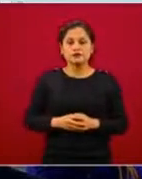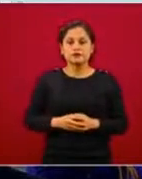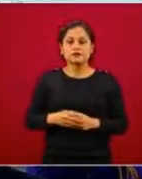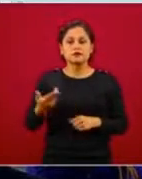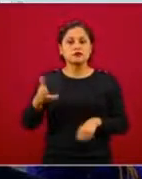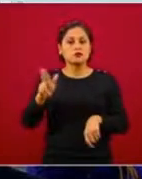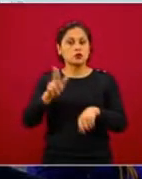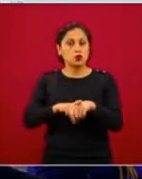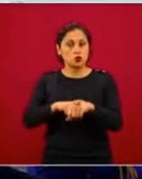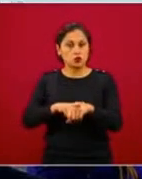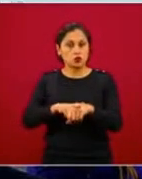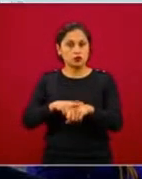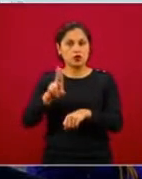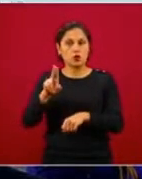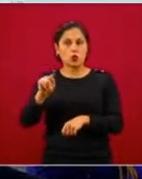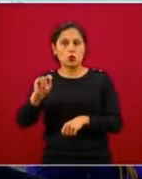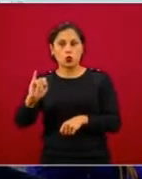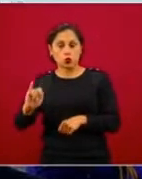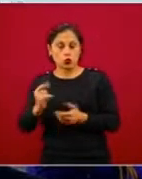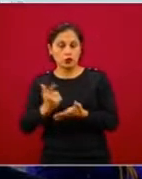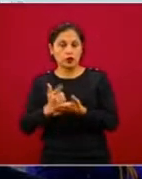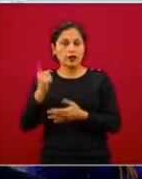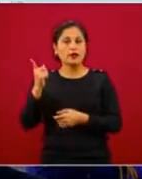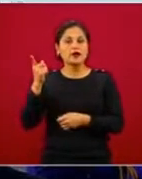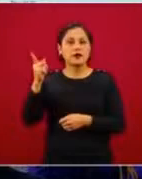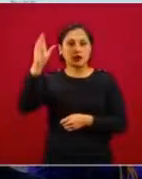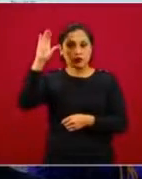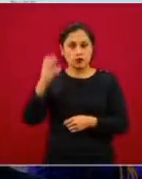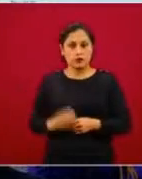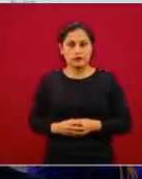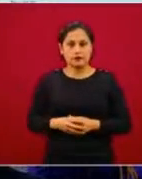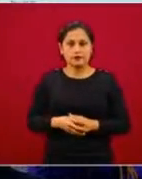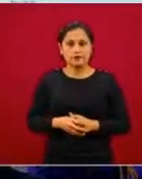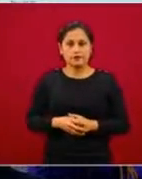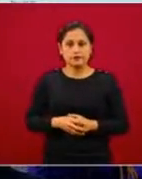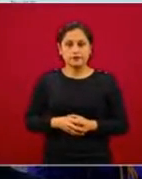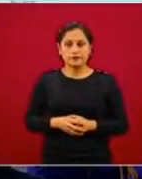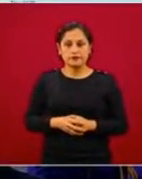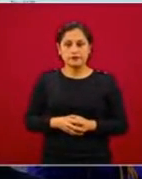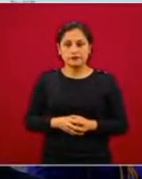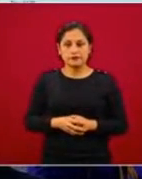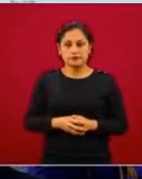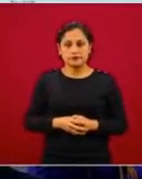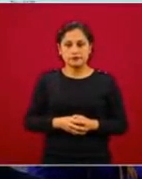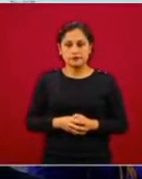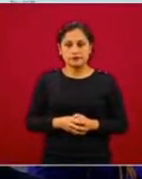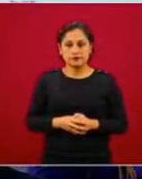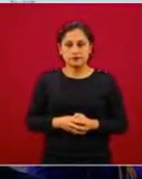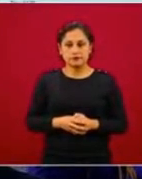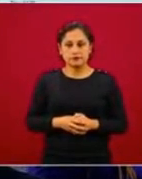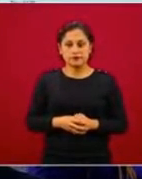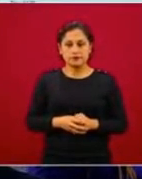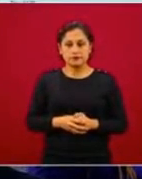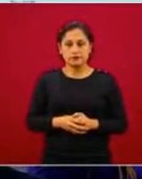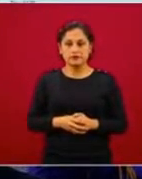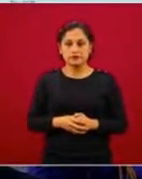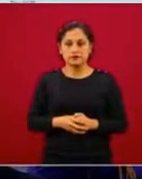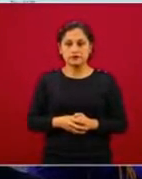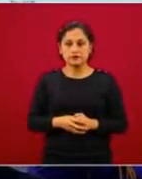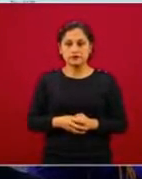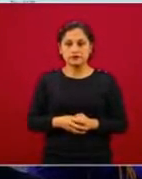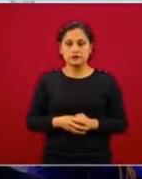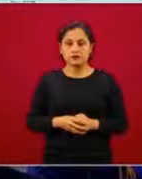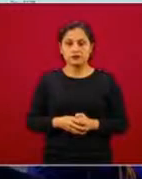Culiacan. And we can also see here people who are in the ICU. Here it has